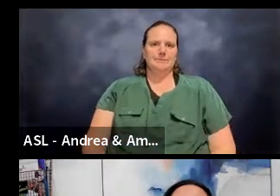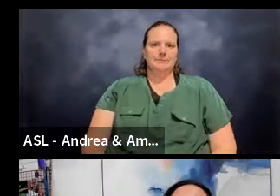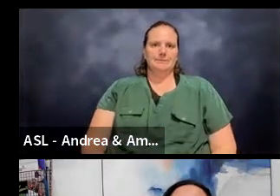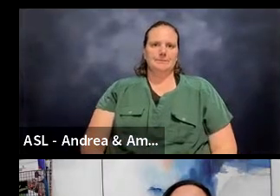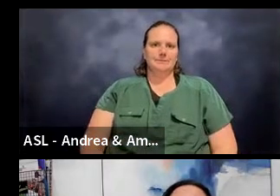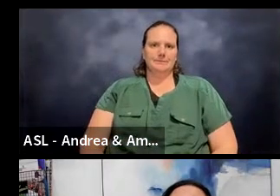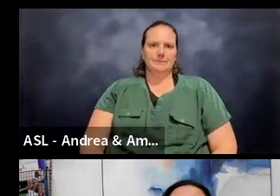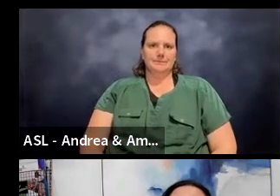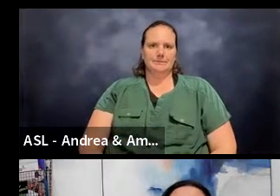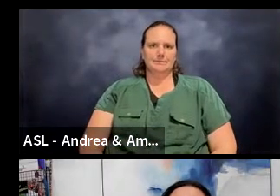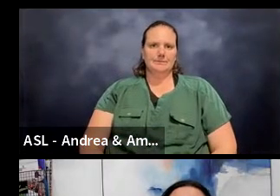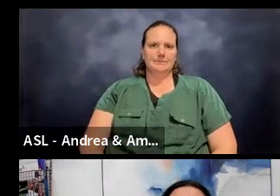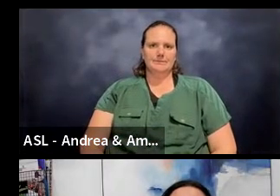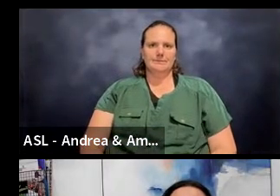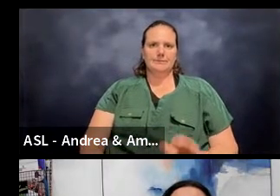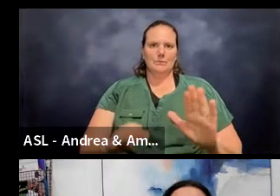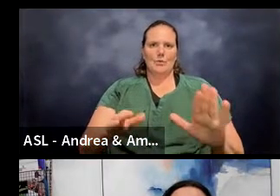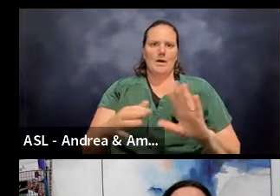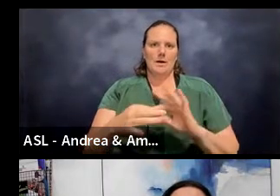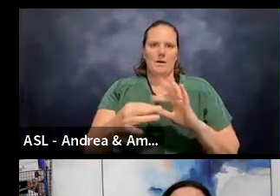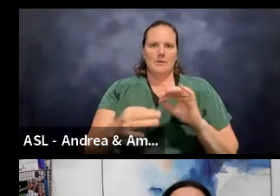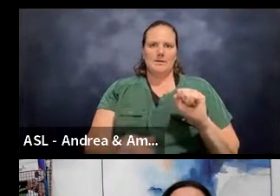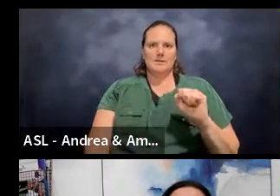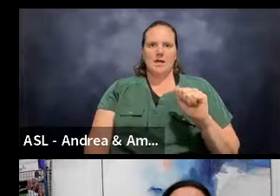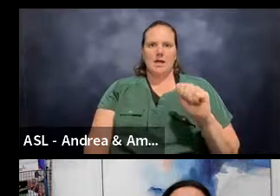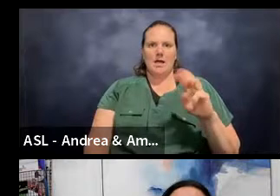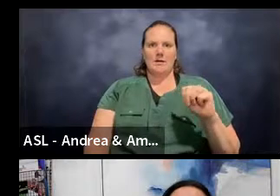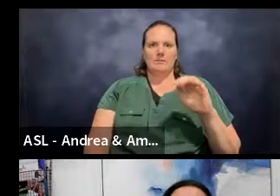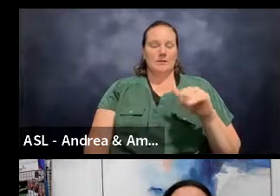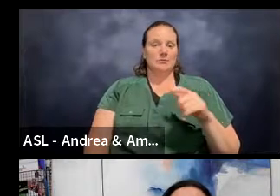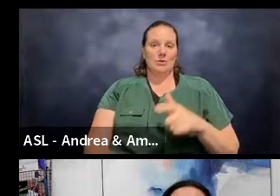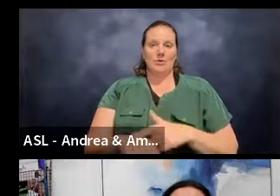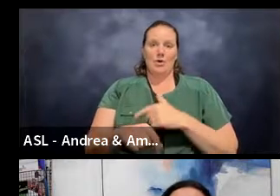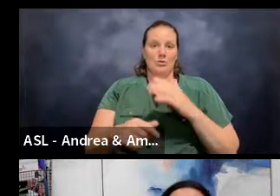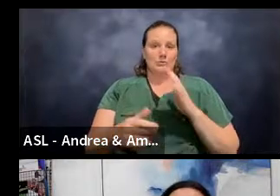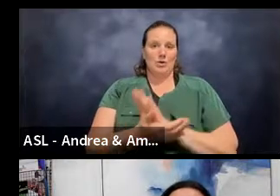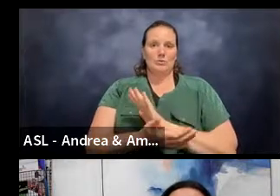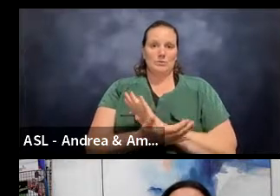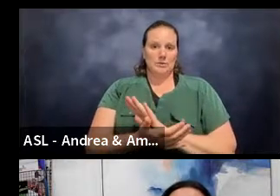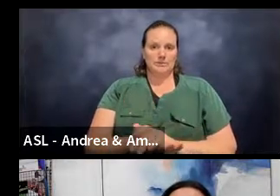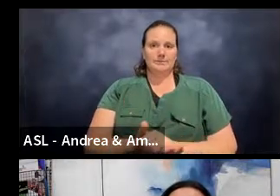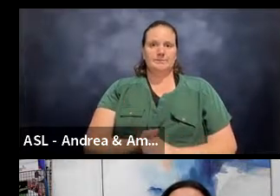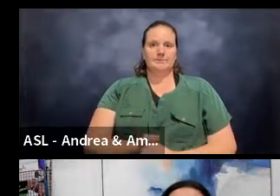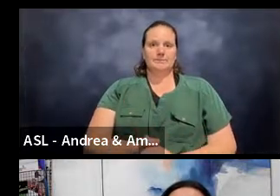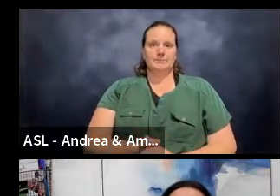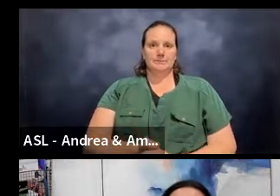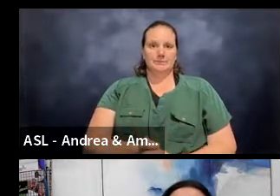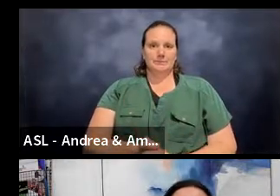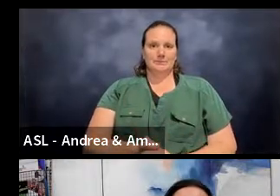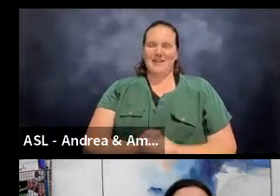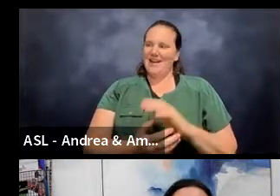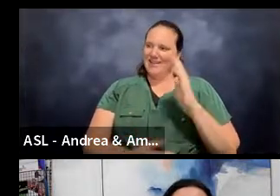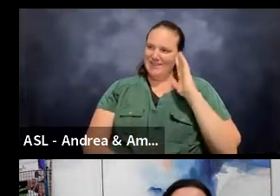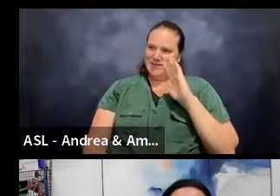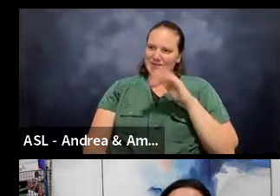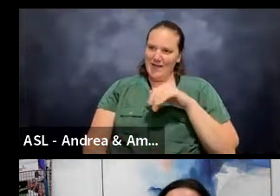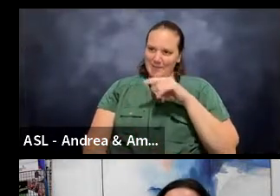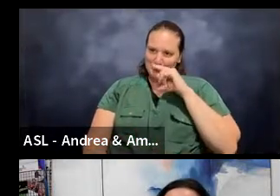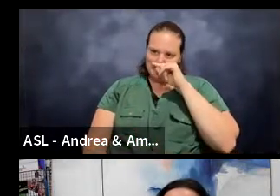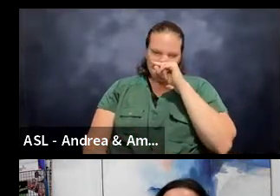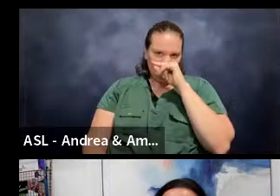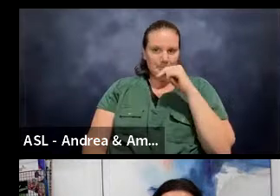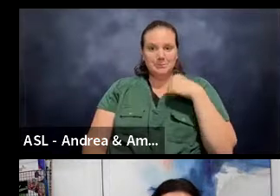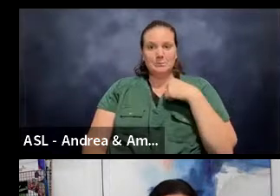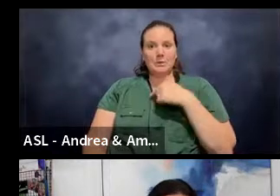That's a great comment, Sam. It is a very long document. And we knew it. We